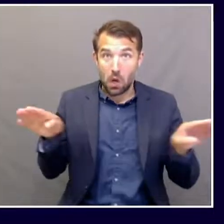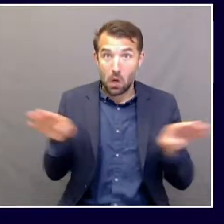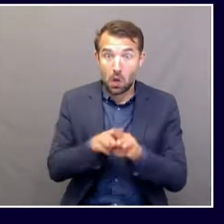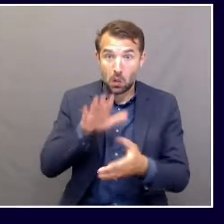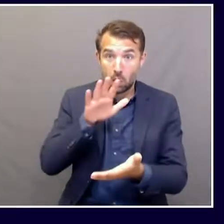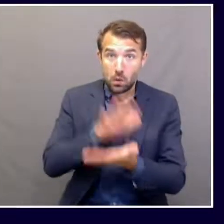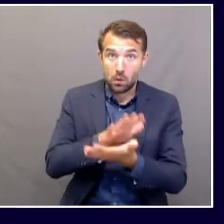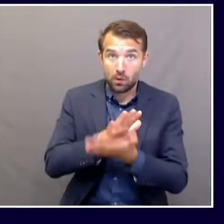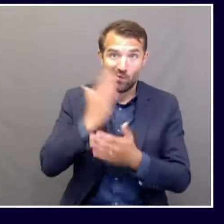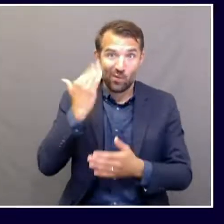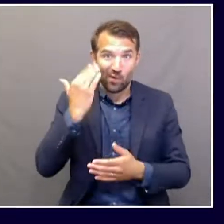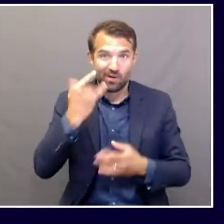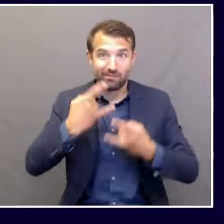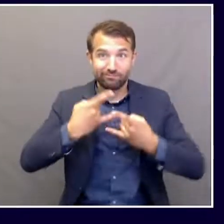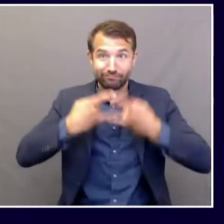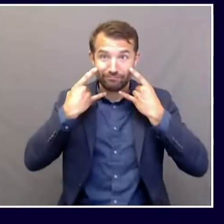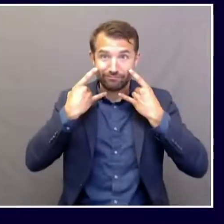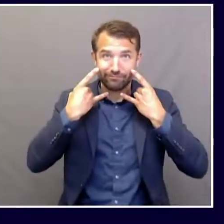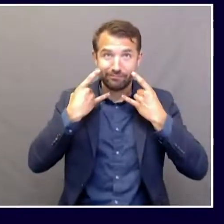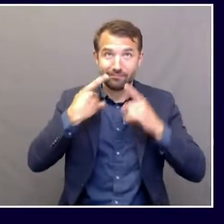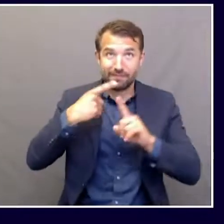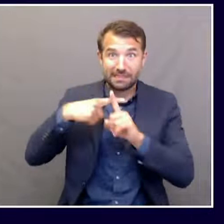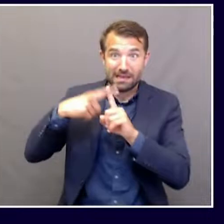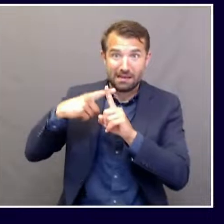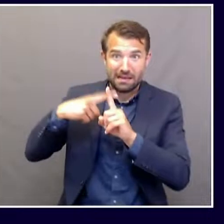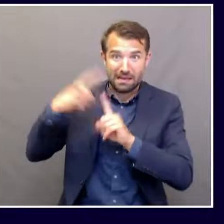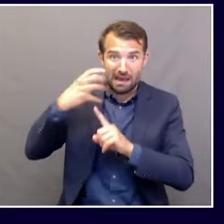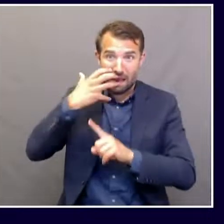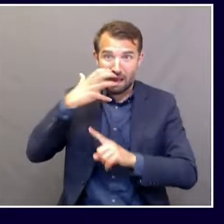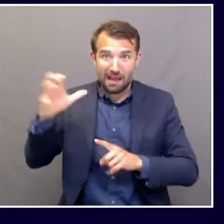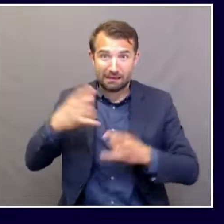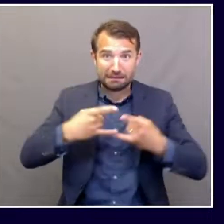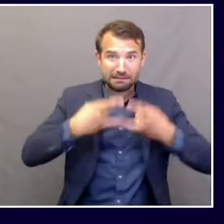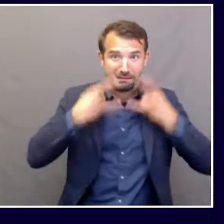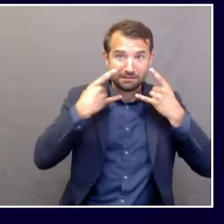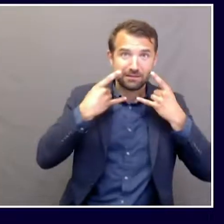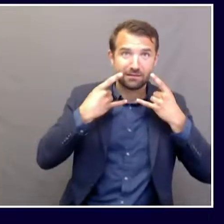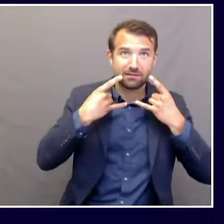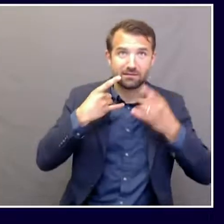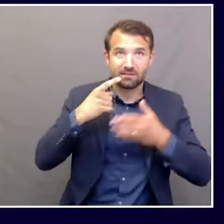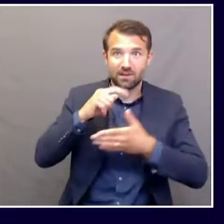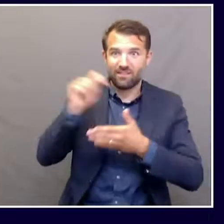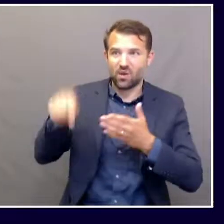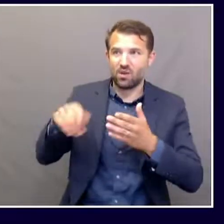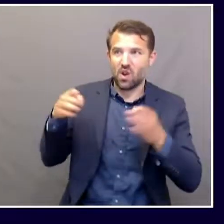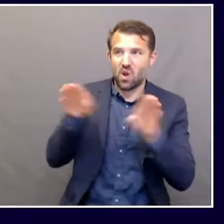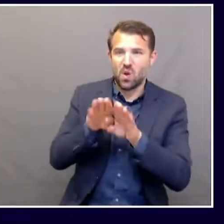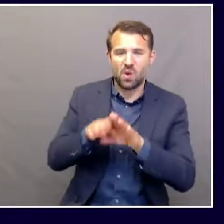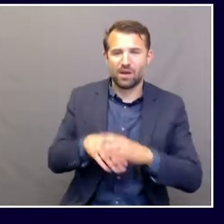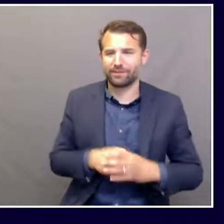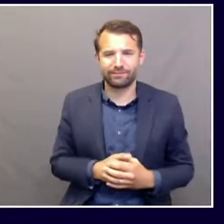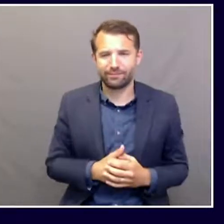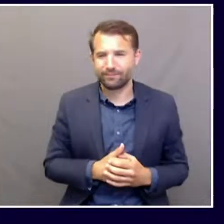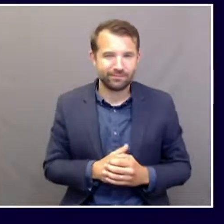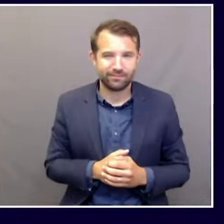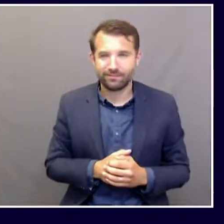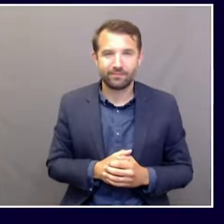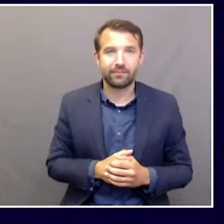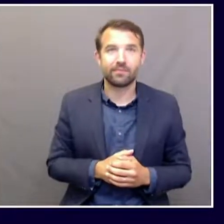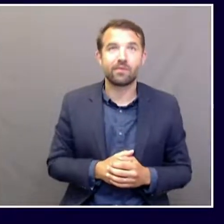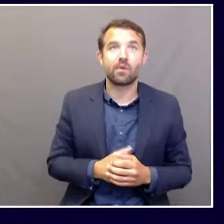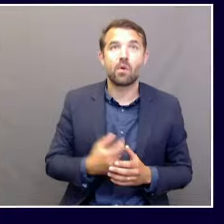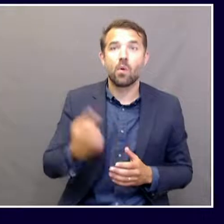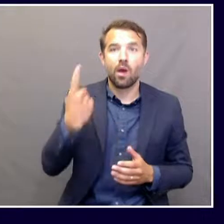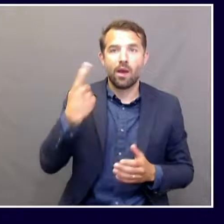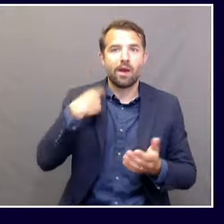down schools, and we are hopeful actually that one side effect of the pandemic is there has been